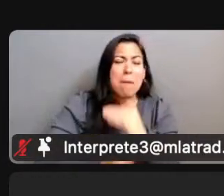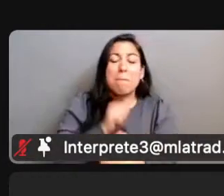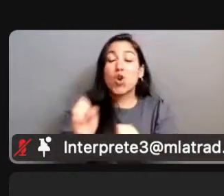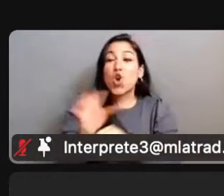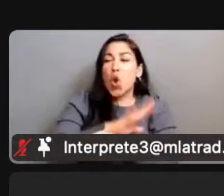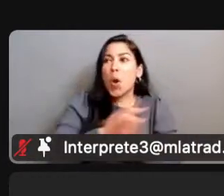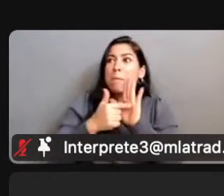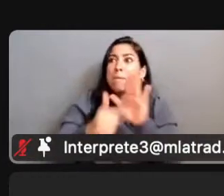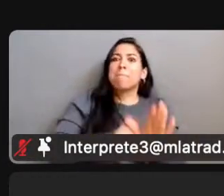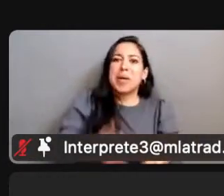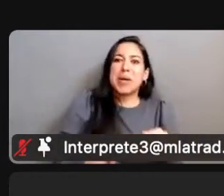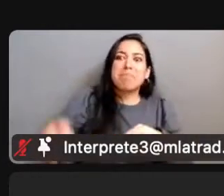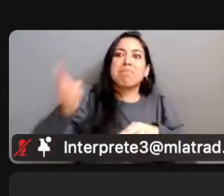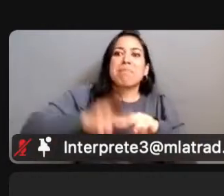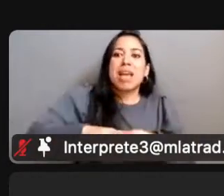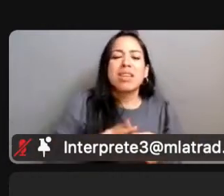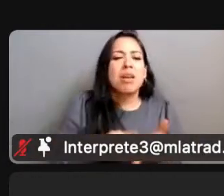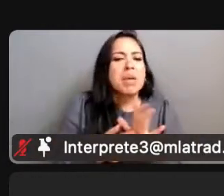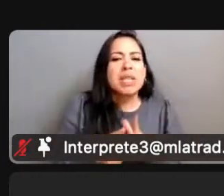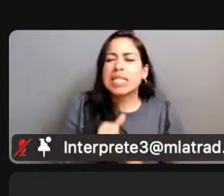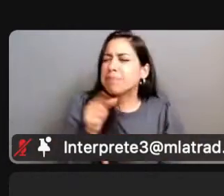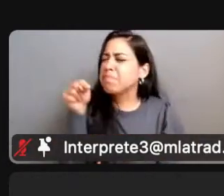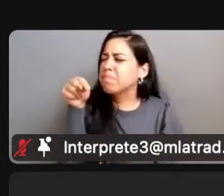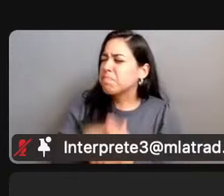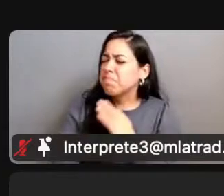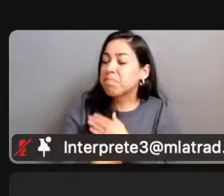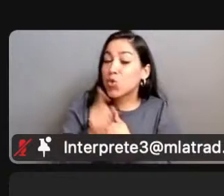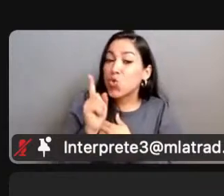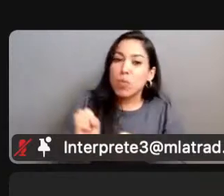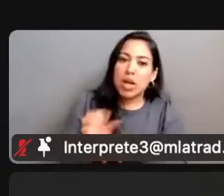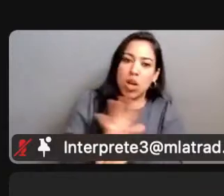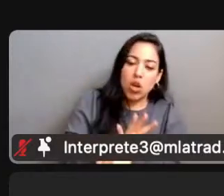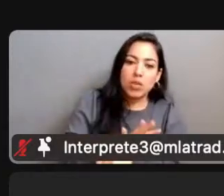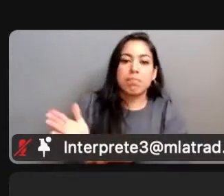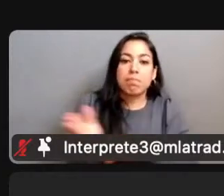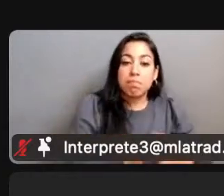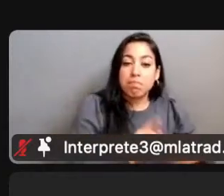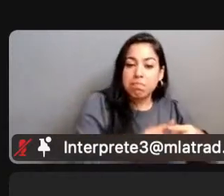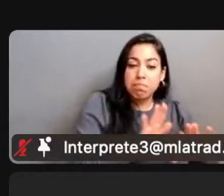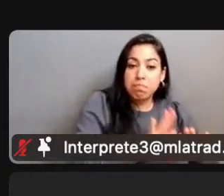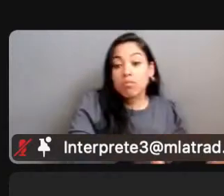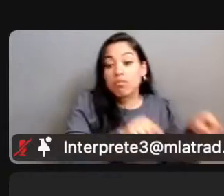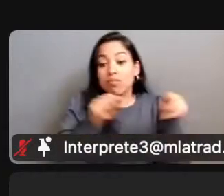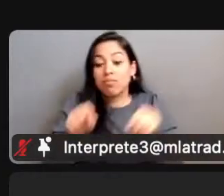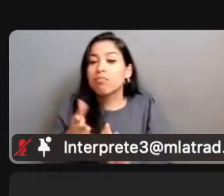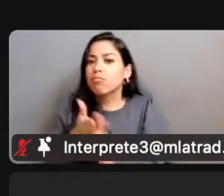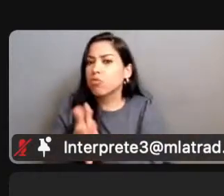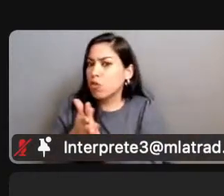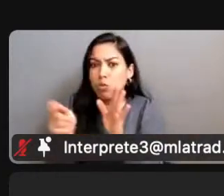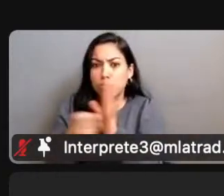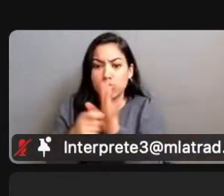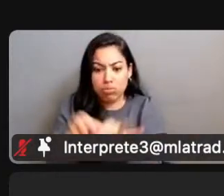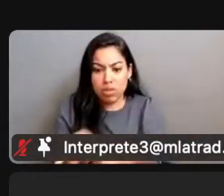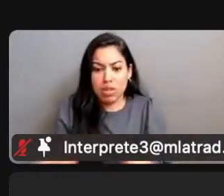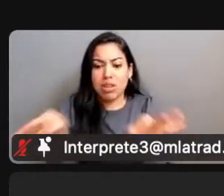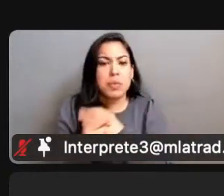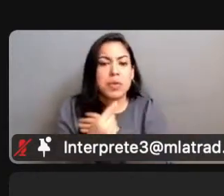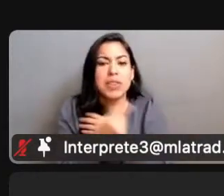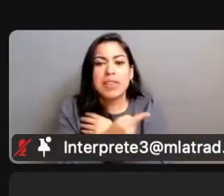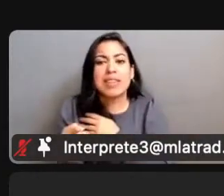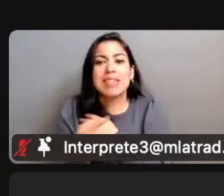also effectively it made them more severe. And on the other hand, this important data